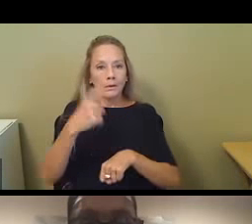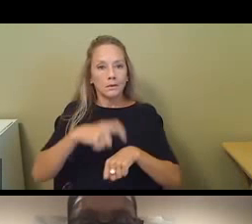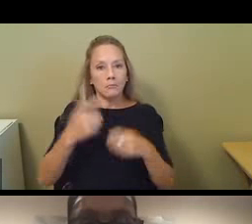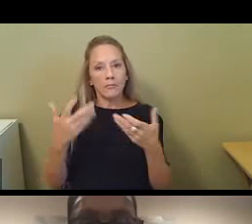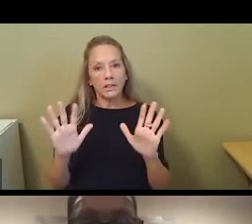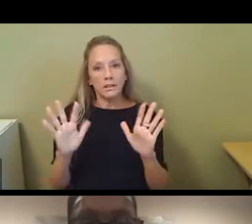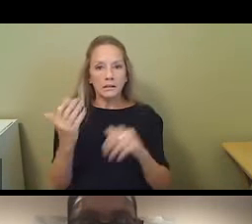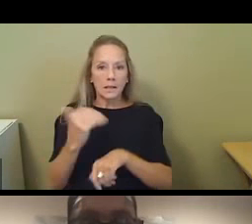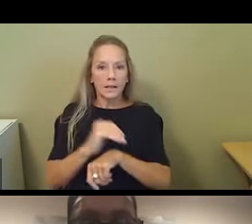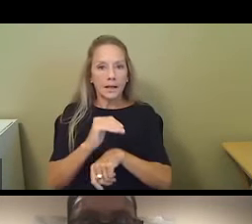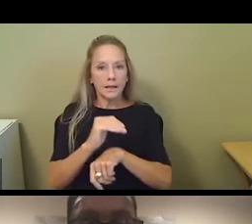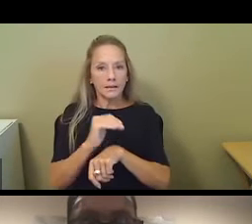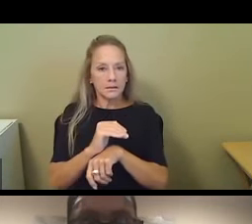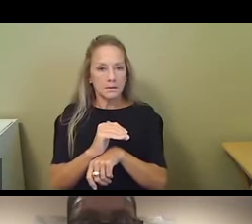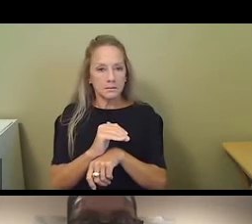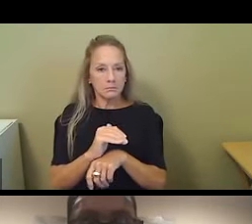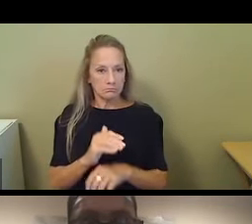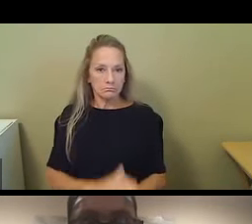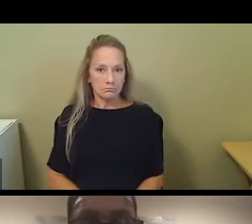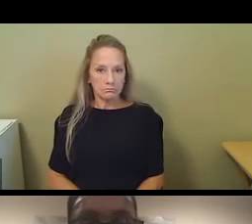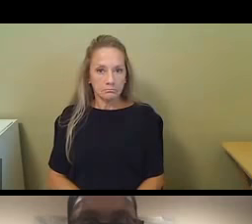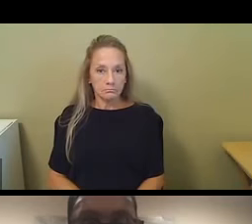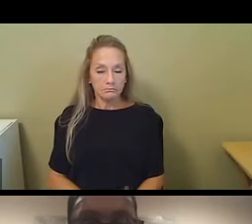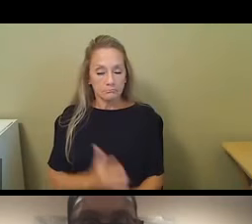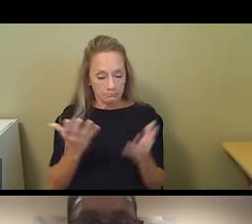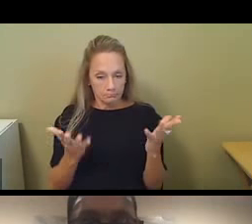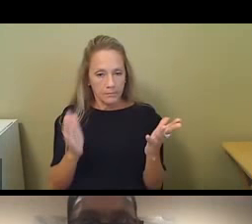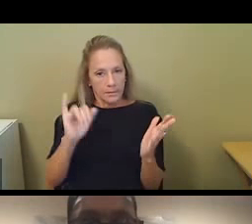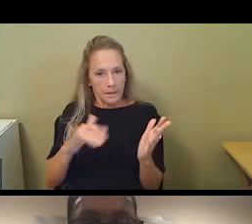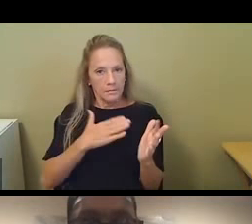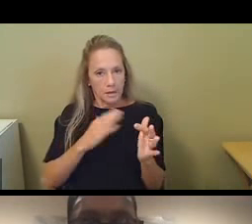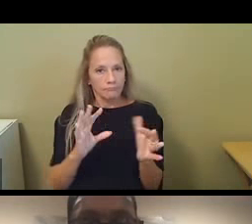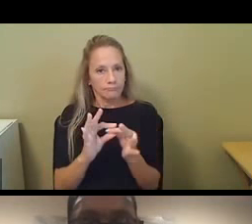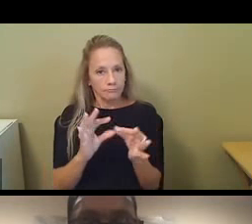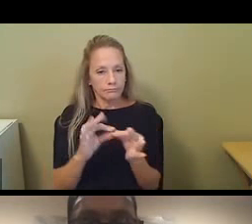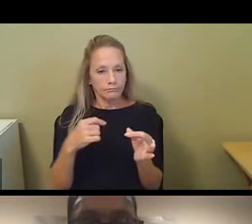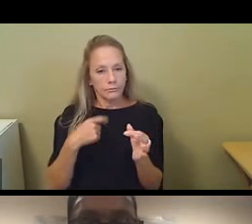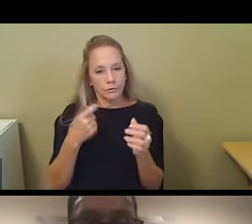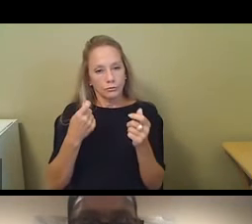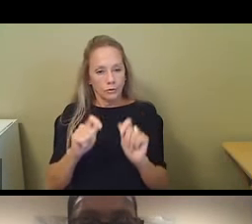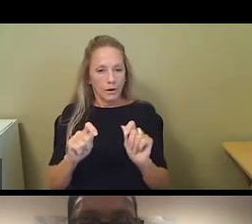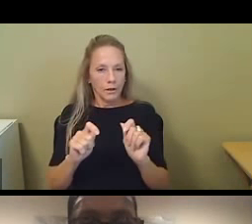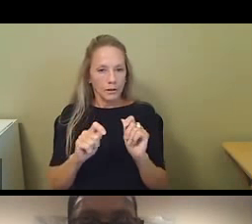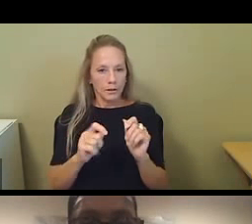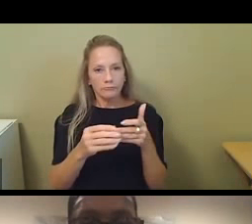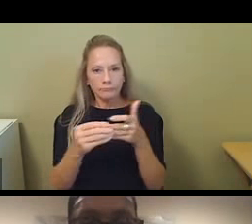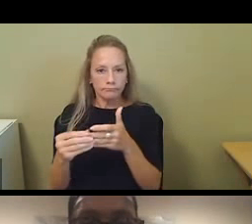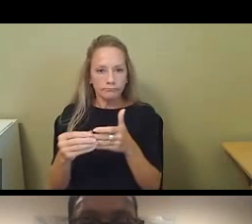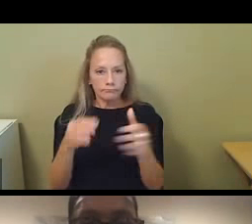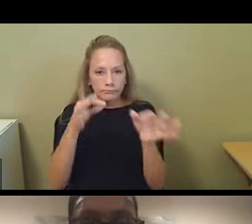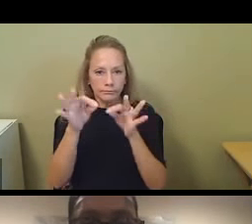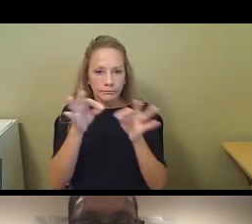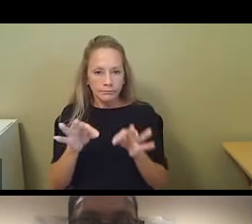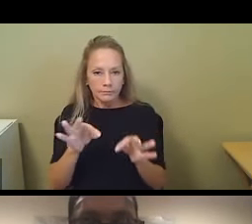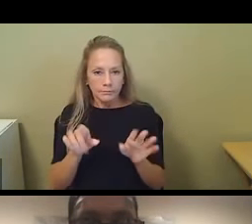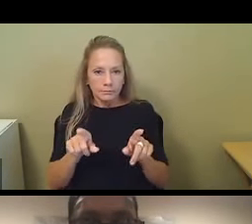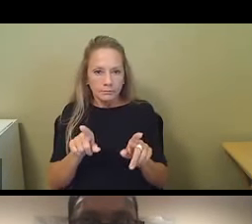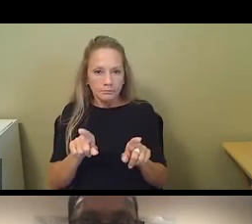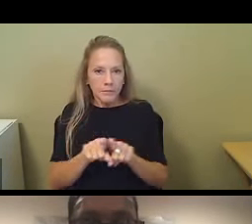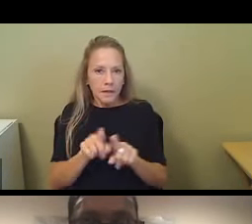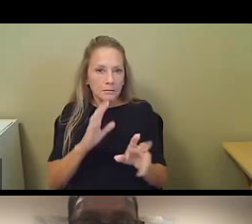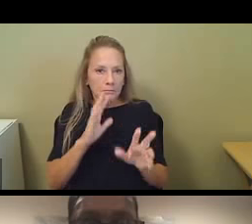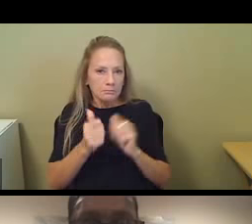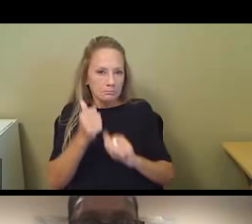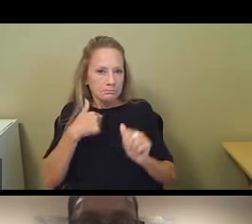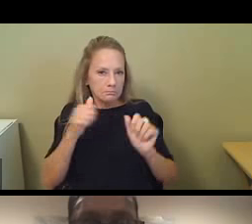tonight. So with that being said, I'll try to guide you guys through this to the best of my ability so we can flip